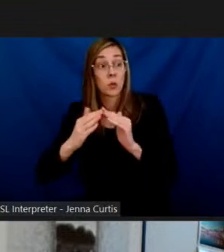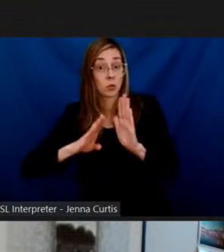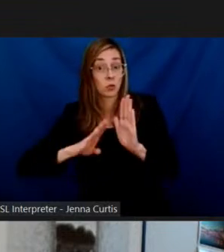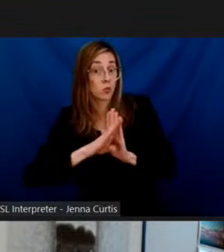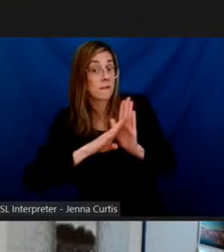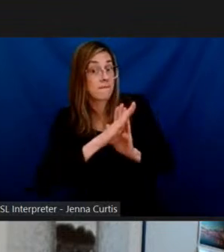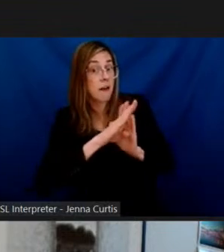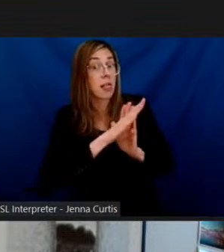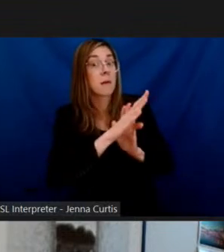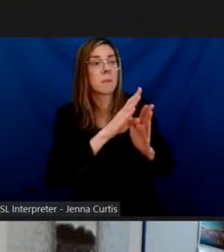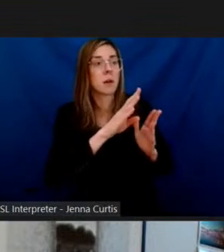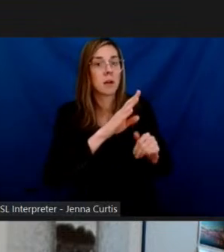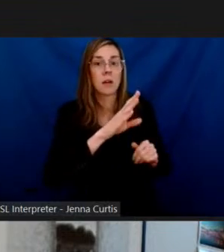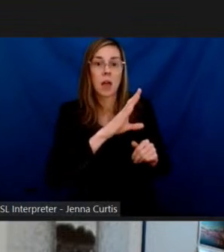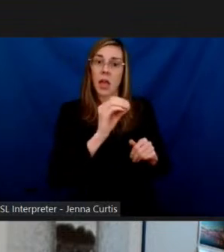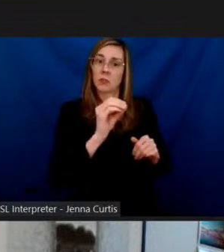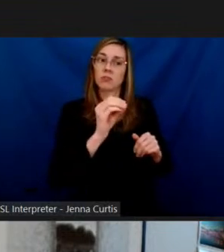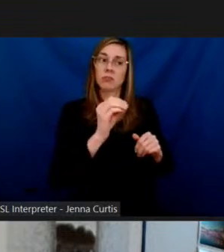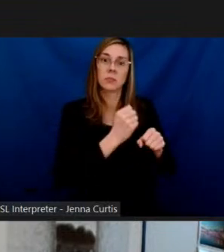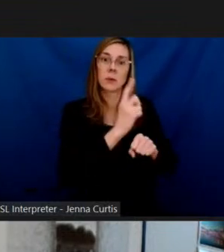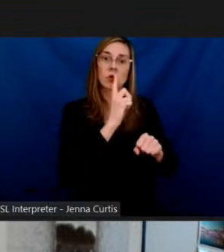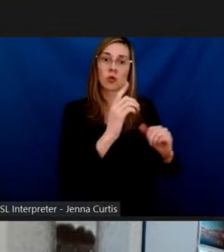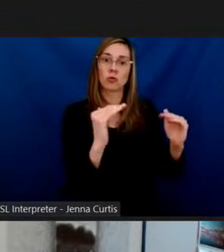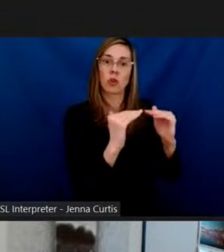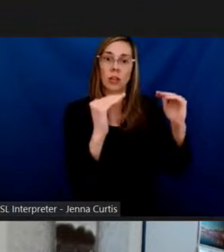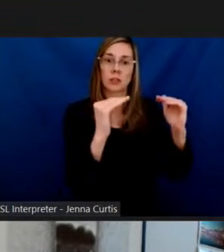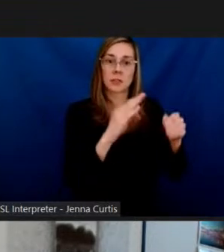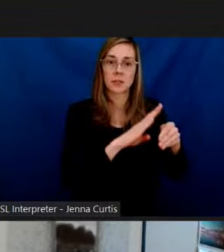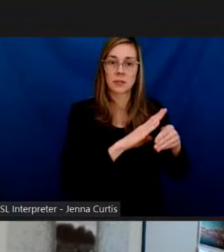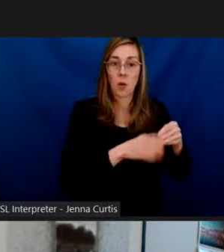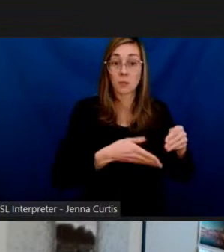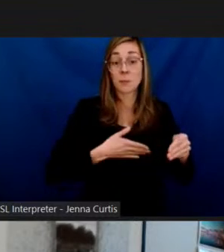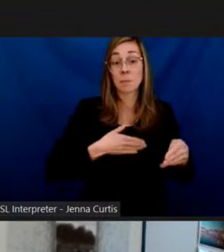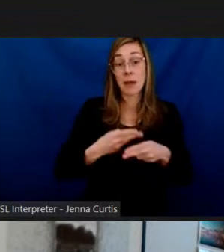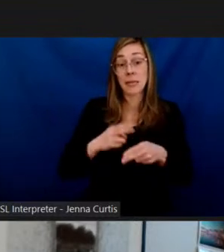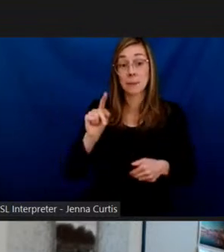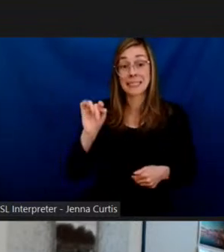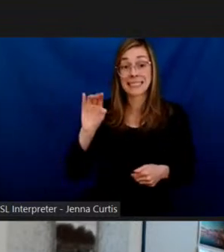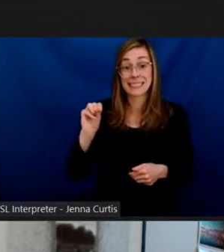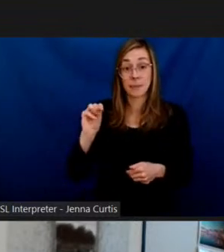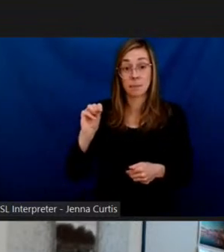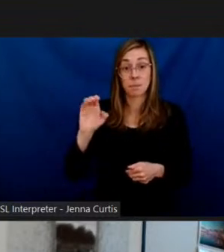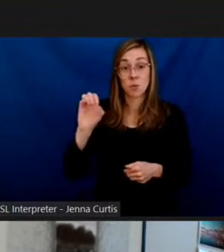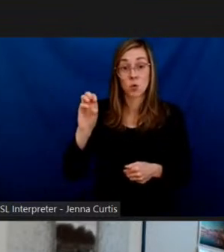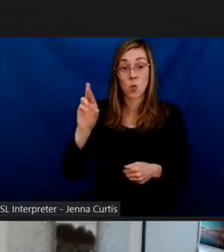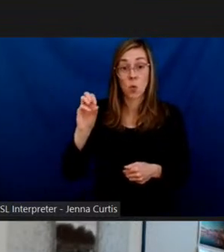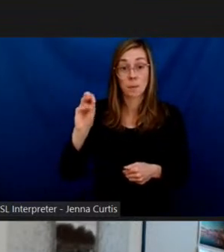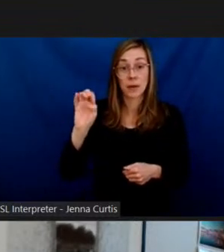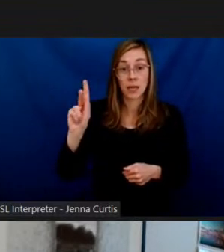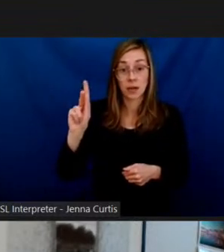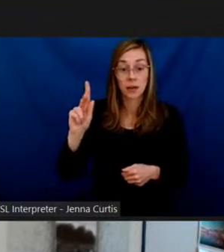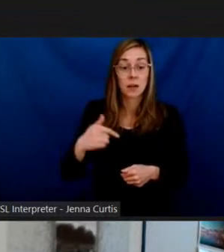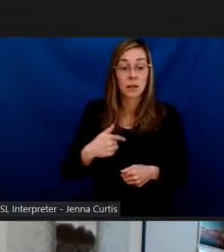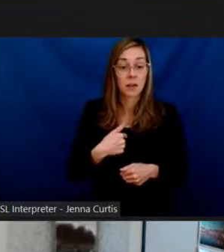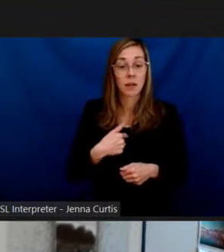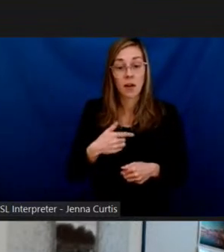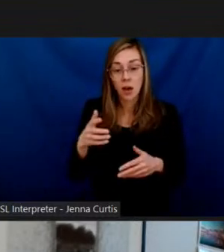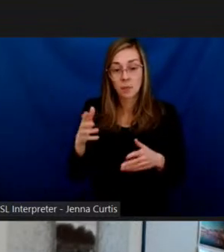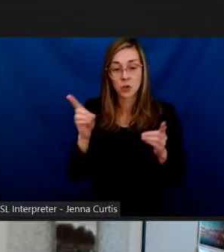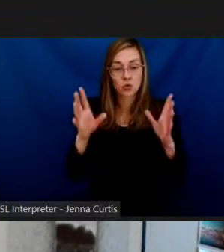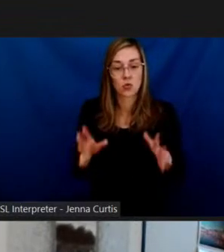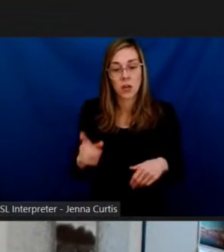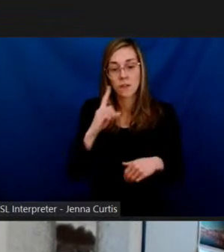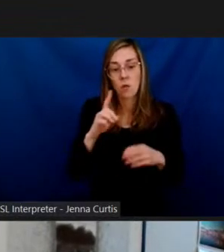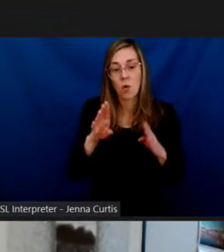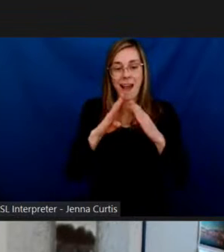just outcomes. So thank you for that. My name is Tim McCormick. I'm the director of Housing Alternatives Network, nonprofit